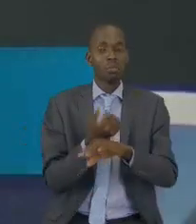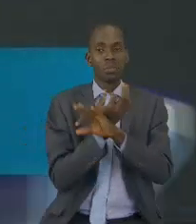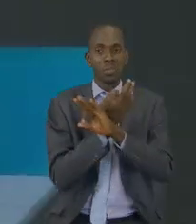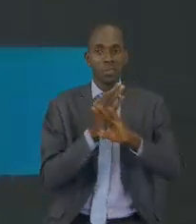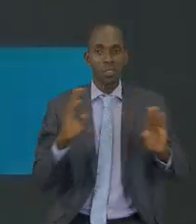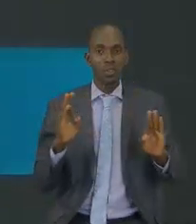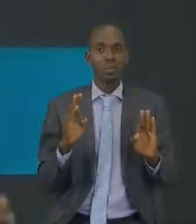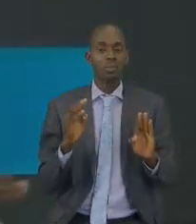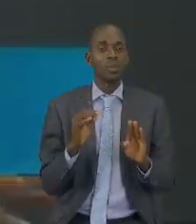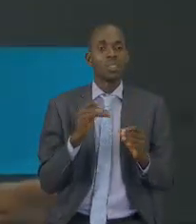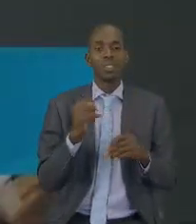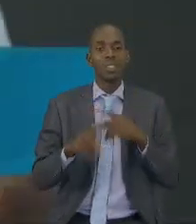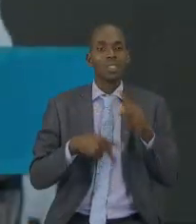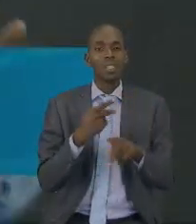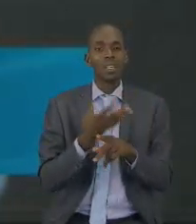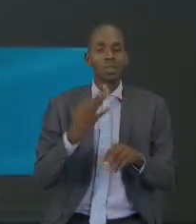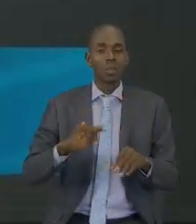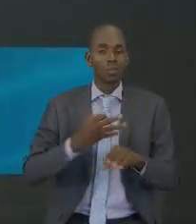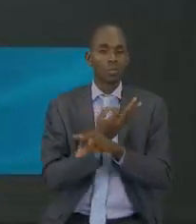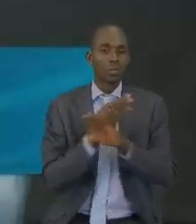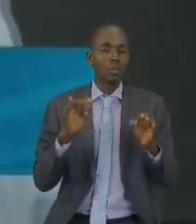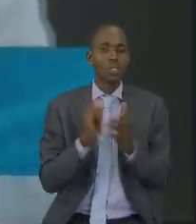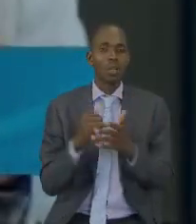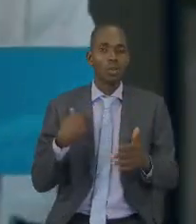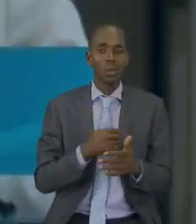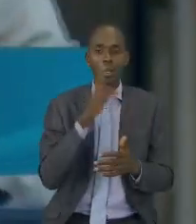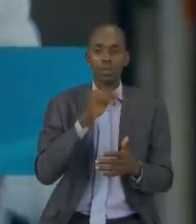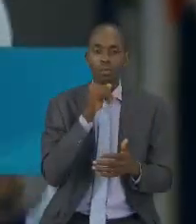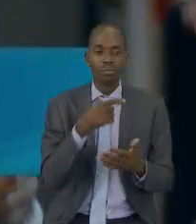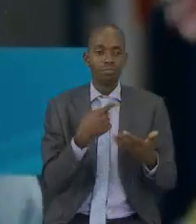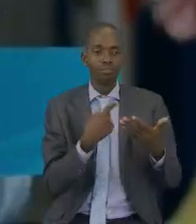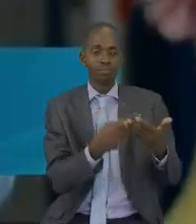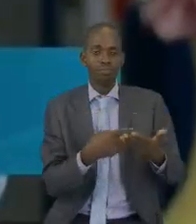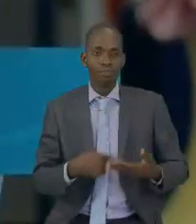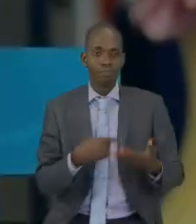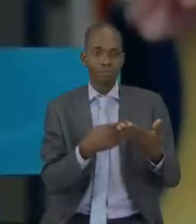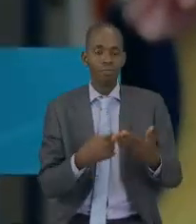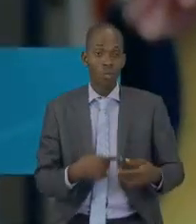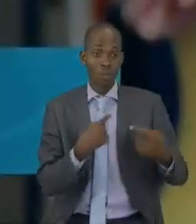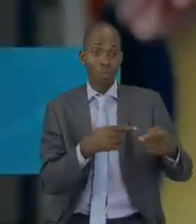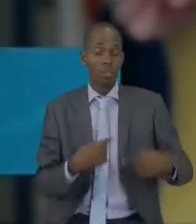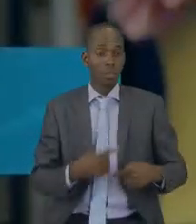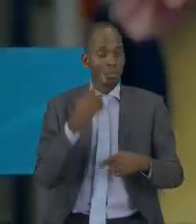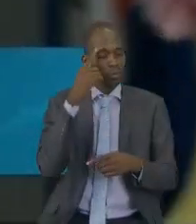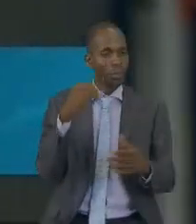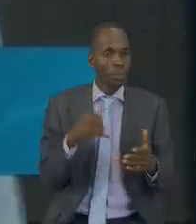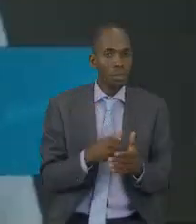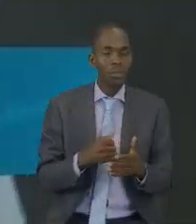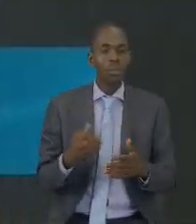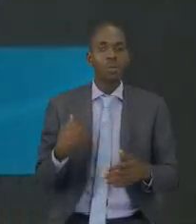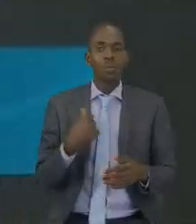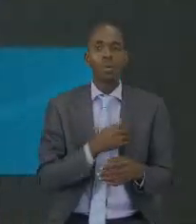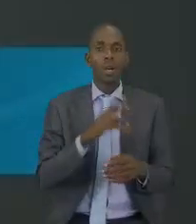of freedom we're not bargaining for it. We're not doing trade by barter for it. We're